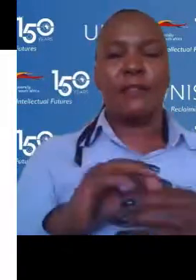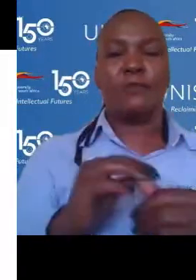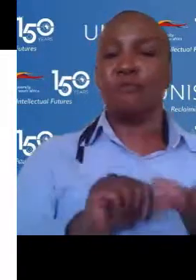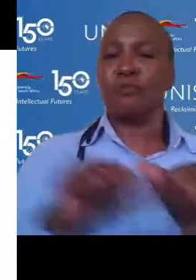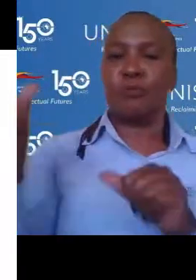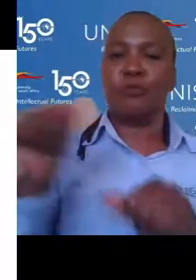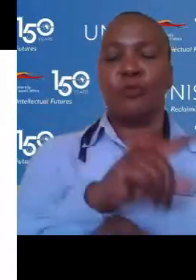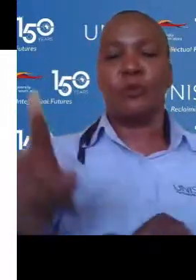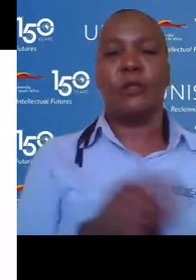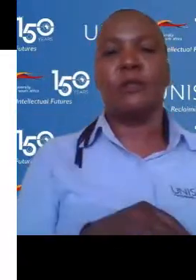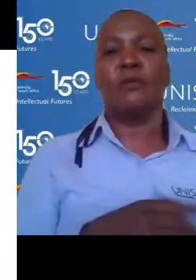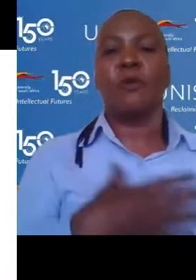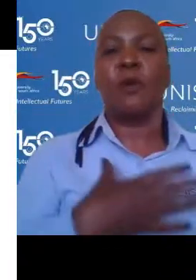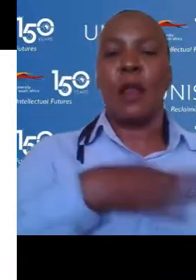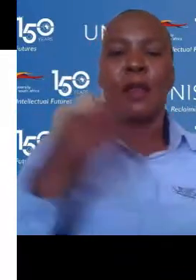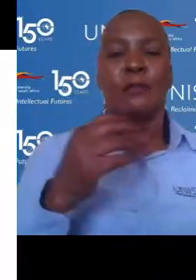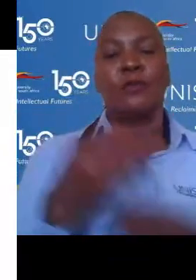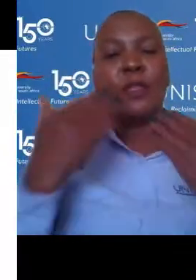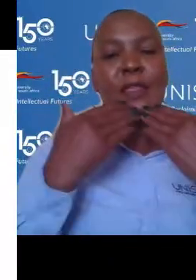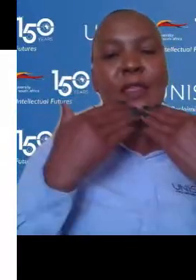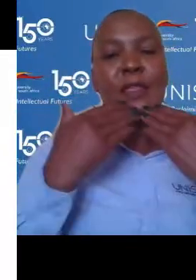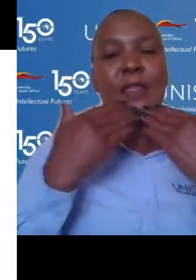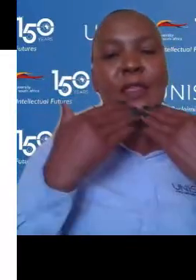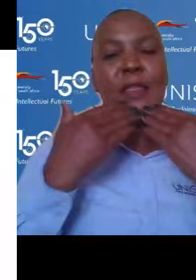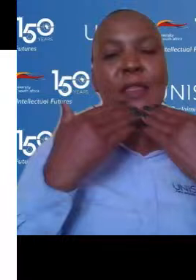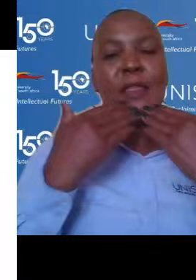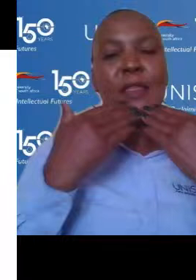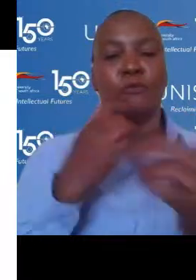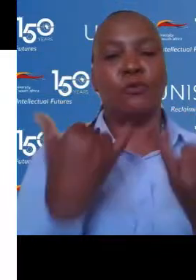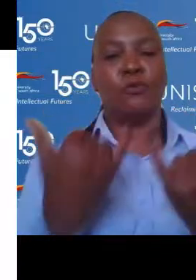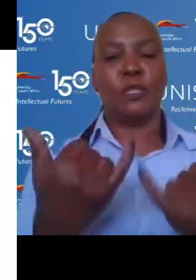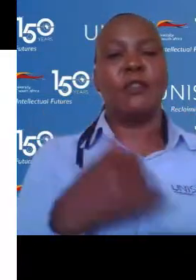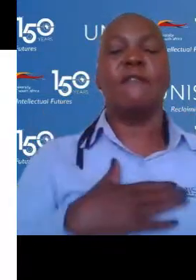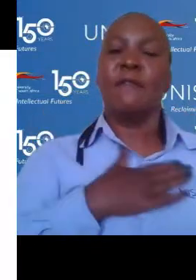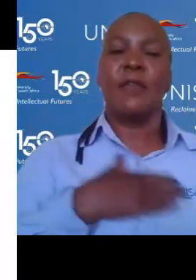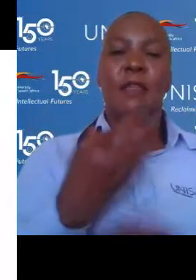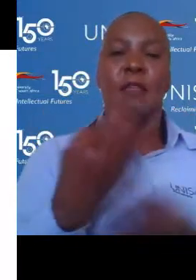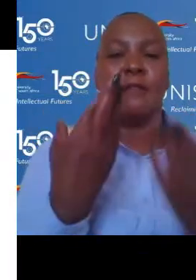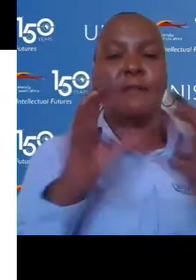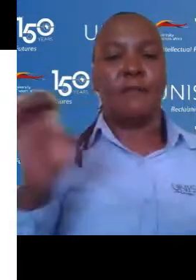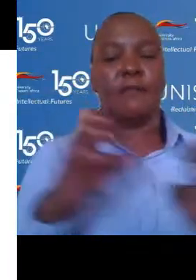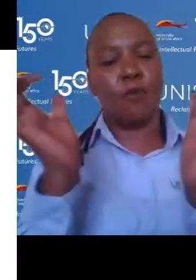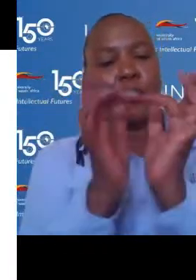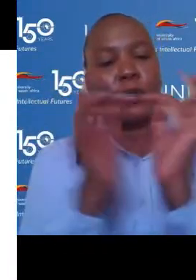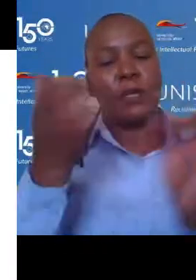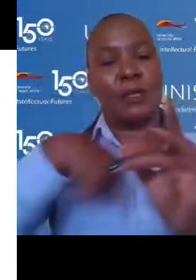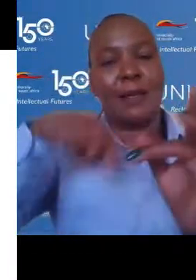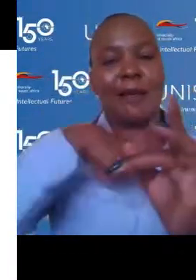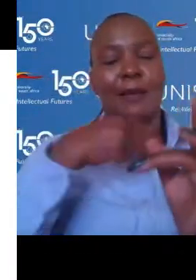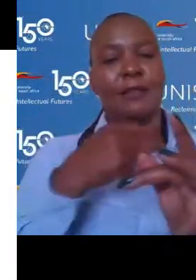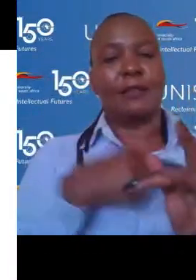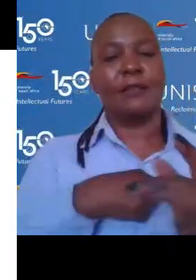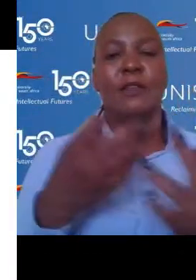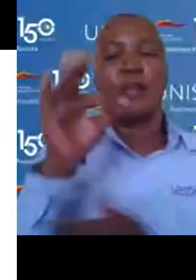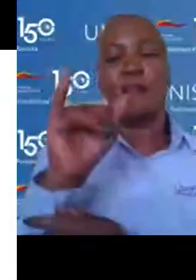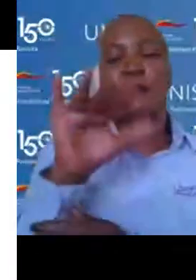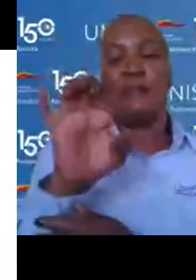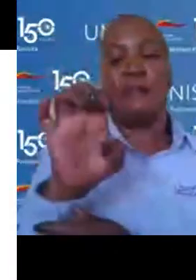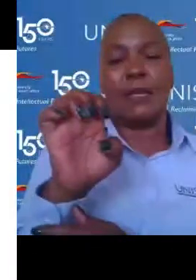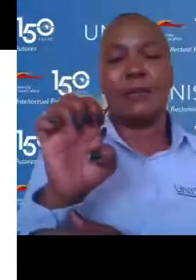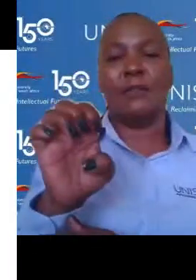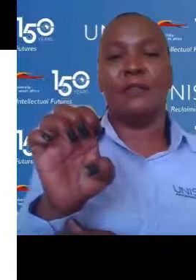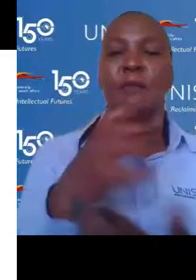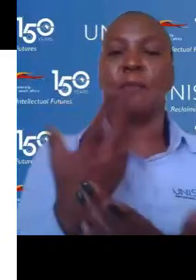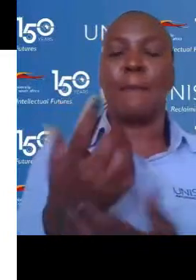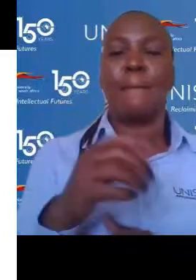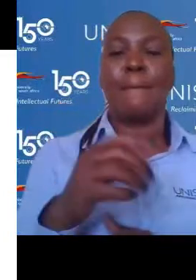we'd like to thank you for your time today. Please feel free to contact us via the FYE mailbox or the course